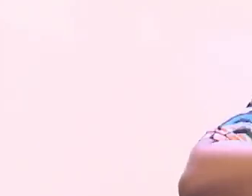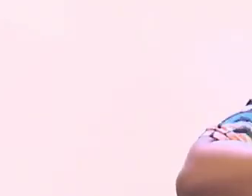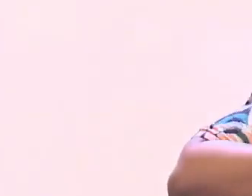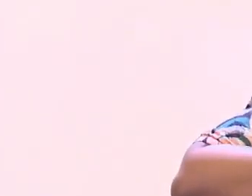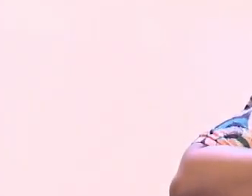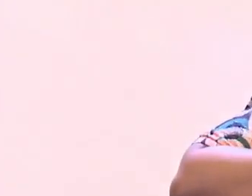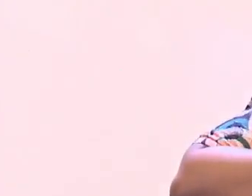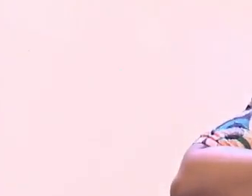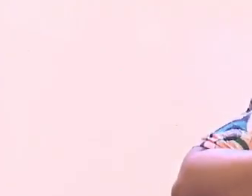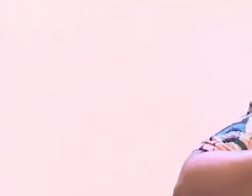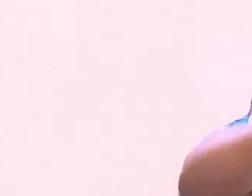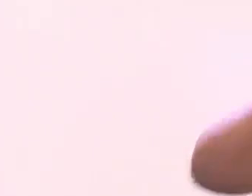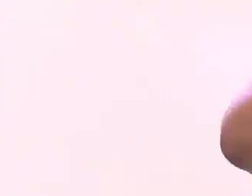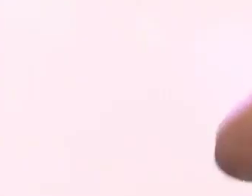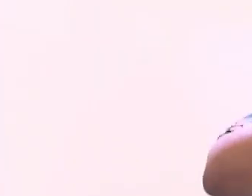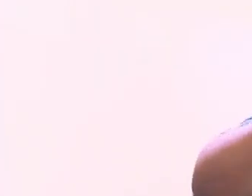In speech and hearing.